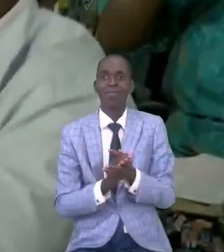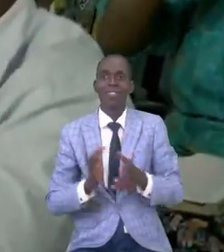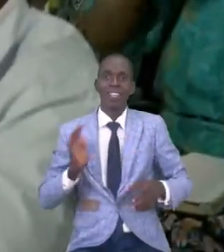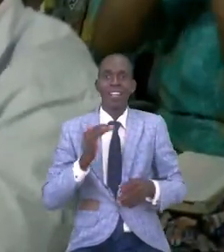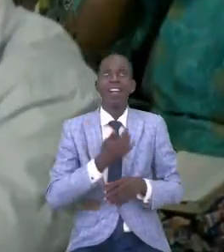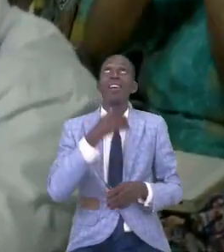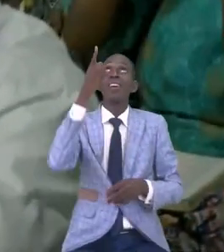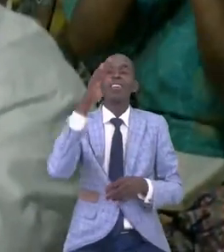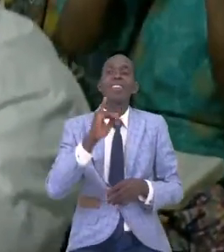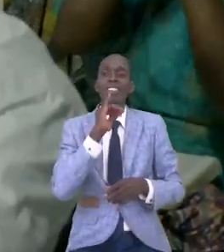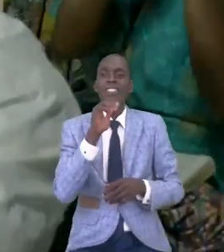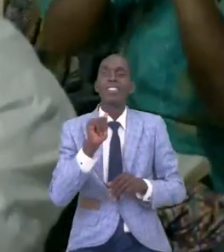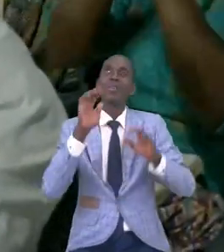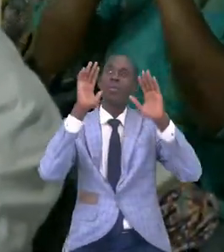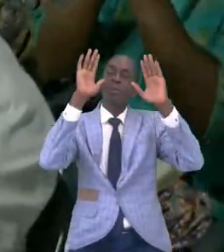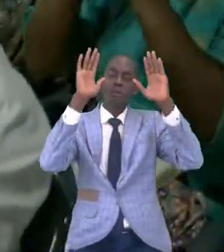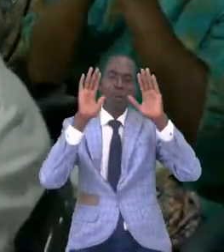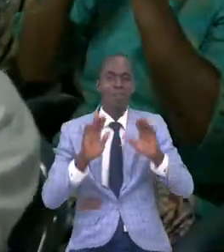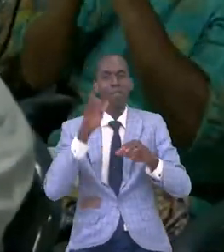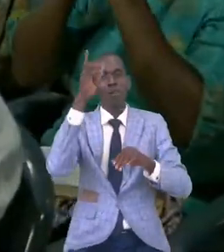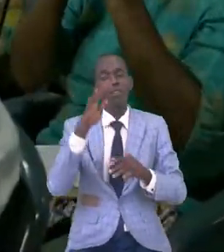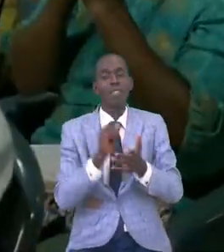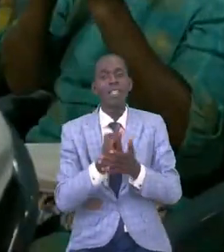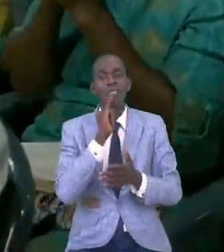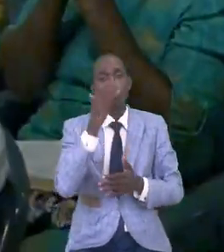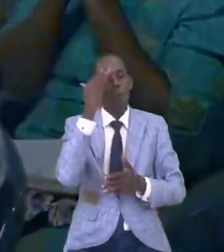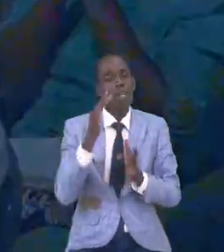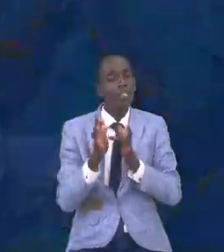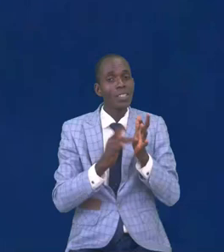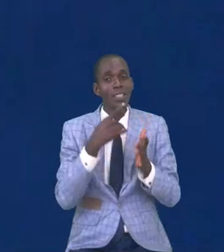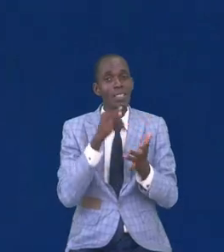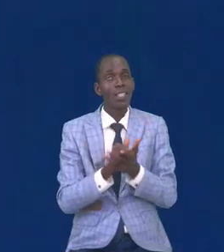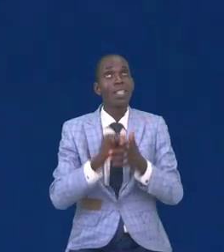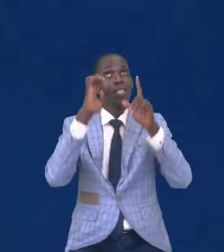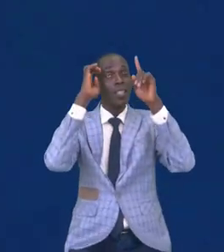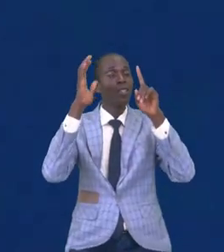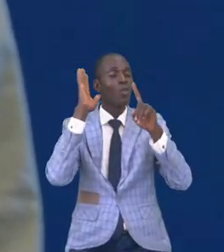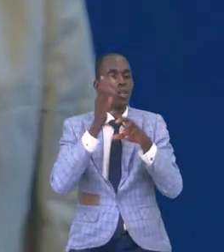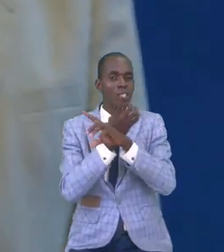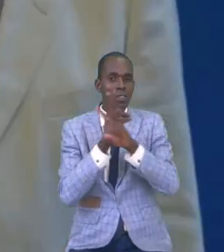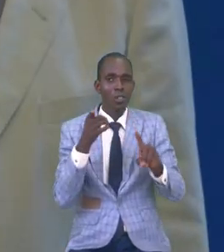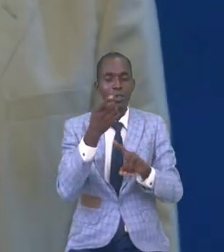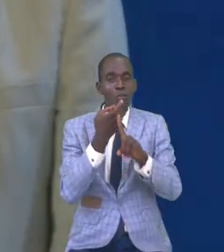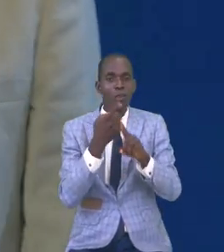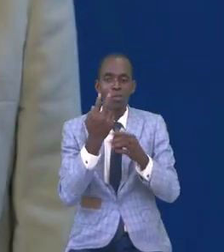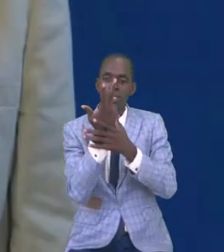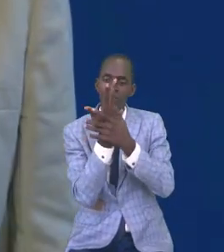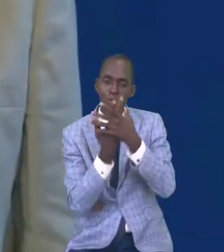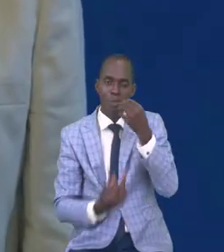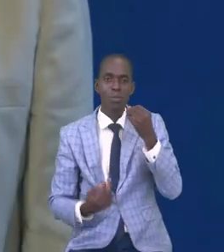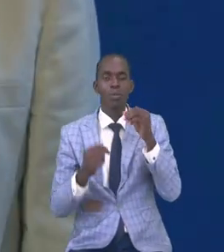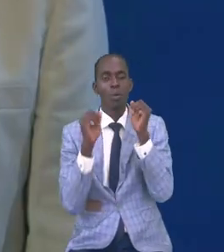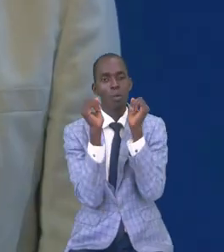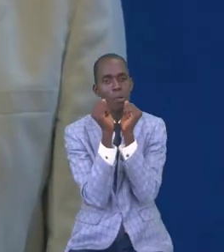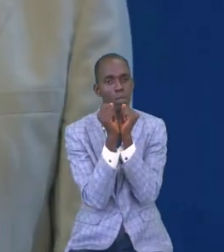a wonderful God. That's why Jesus said, he will deliver you from the triple bondage. But then,